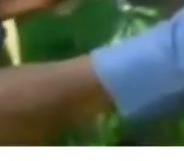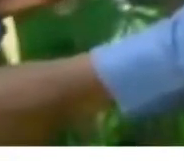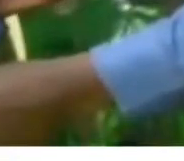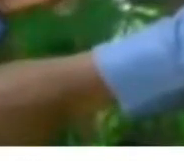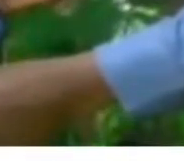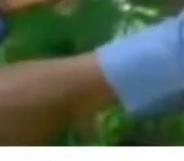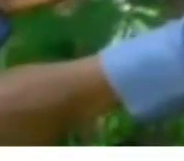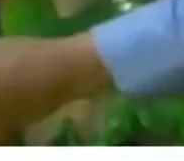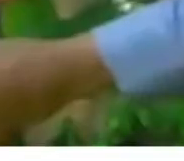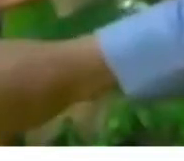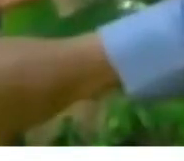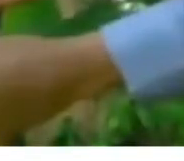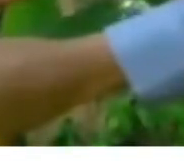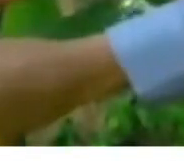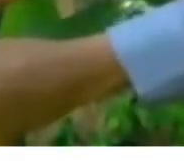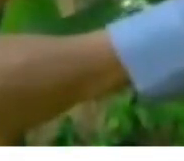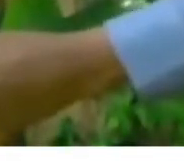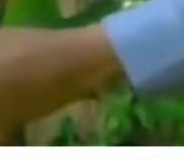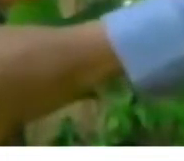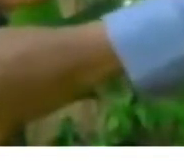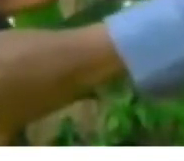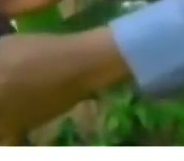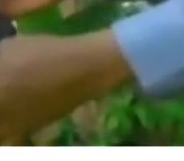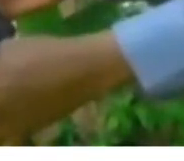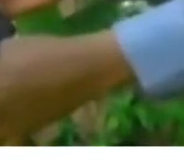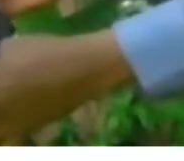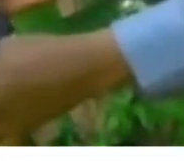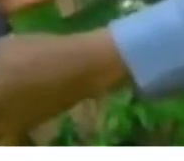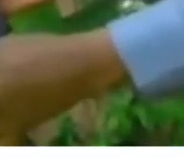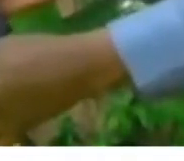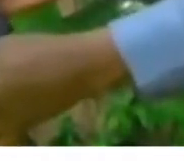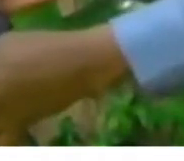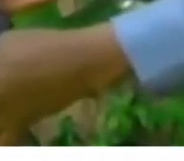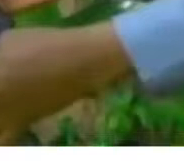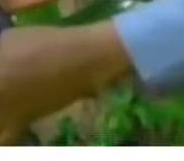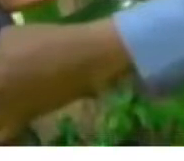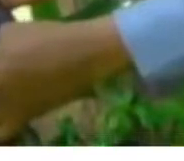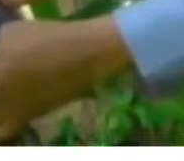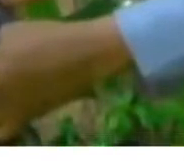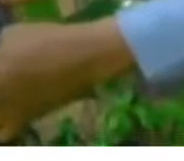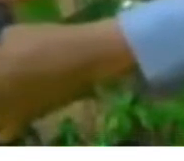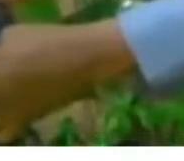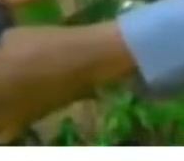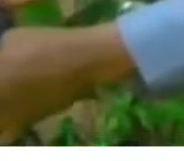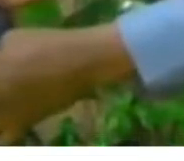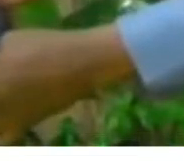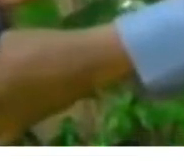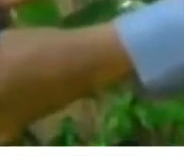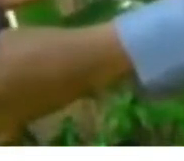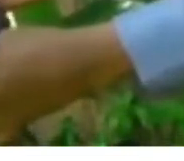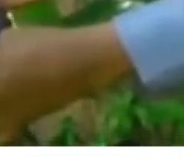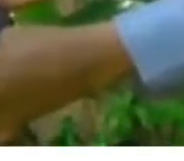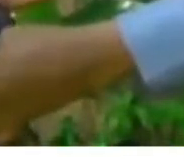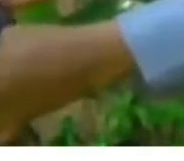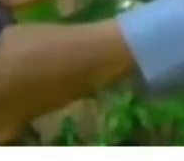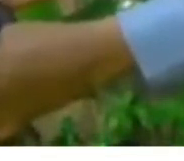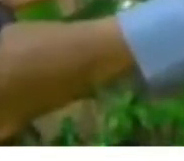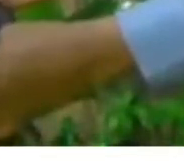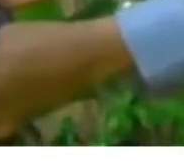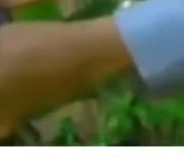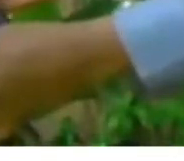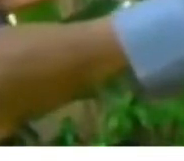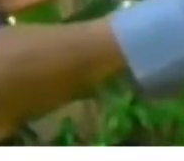enforcers. Changanyo na pampas za watoto, ambazo zikiingizwa kwa hiyo pombe, ukikunywa hiyo pombe, huwezi kosa kurudi